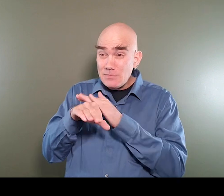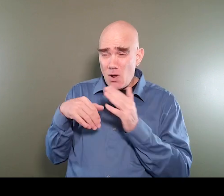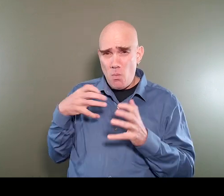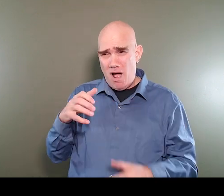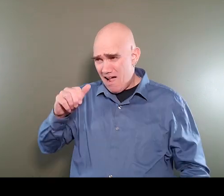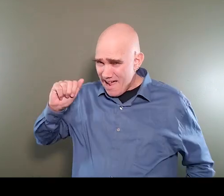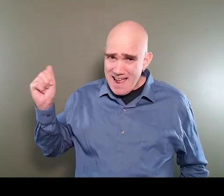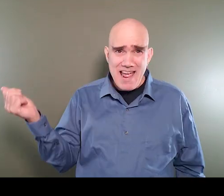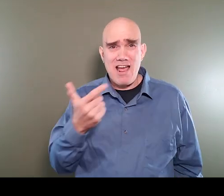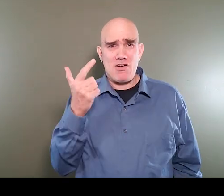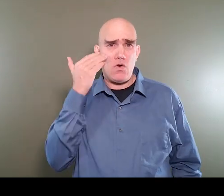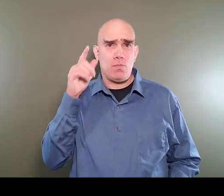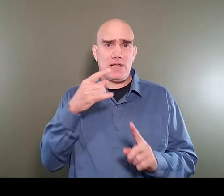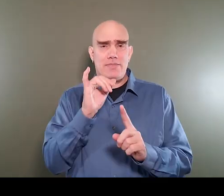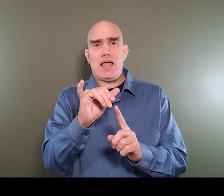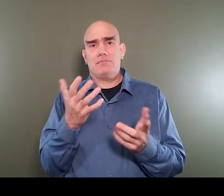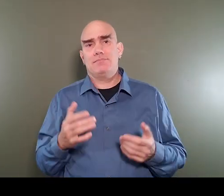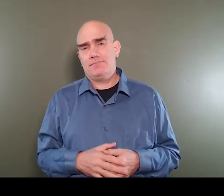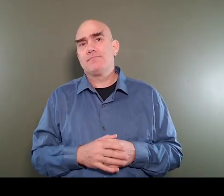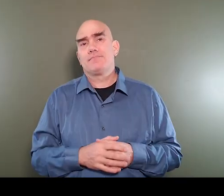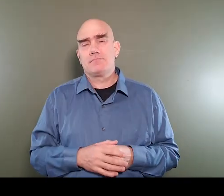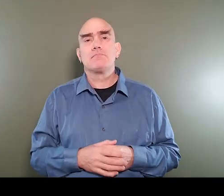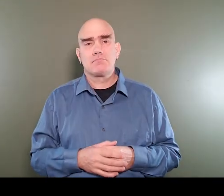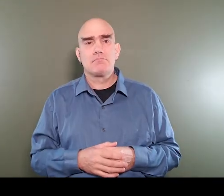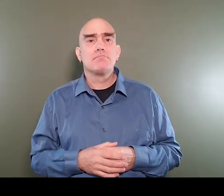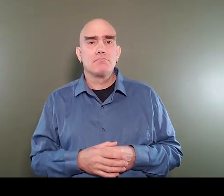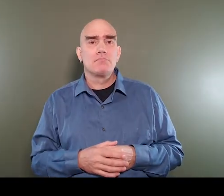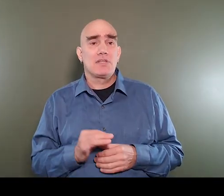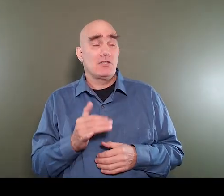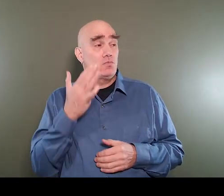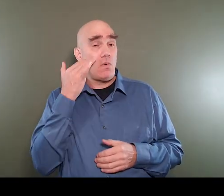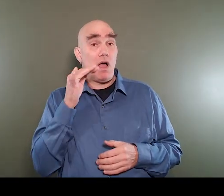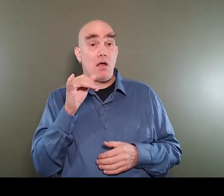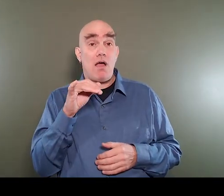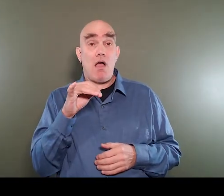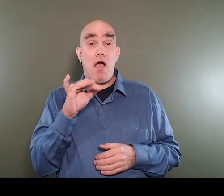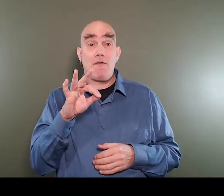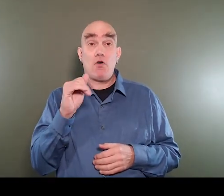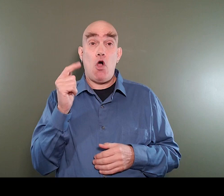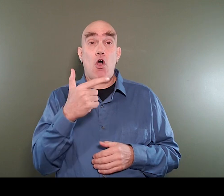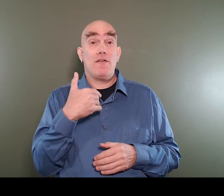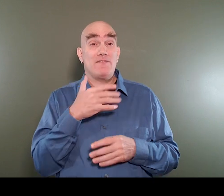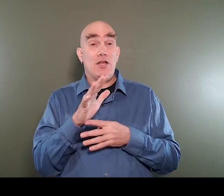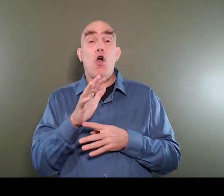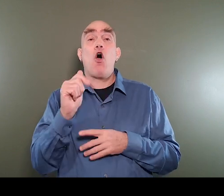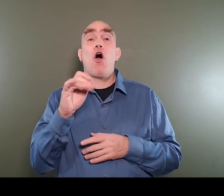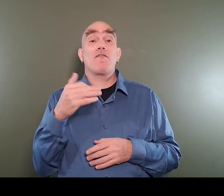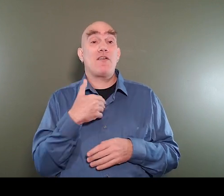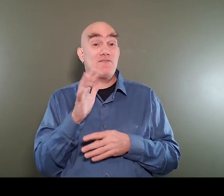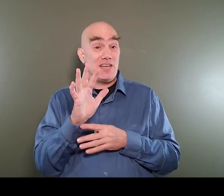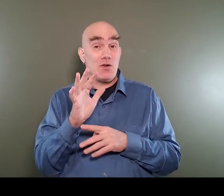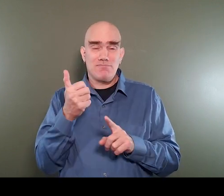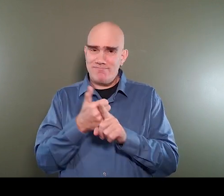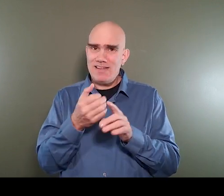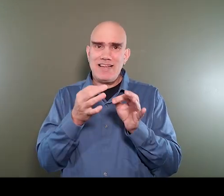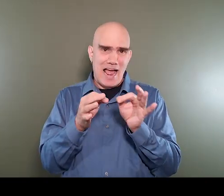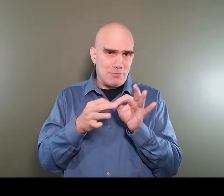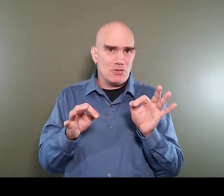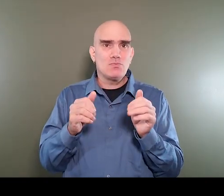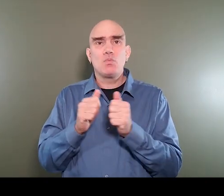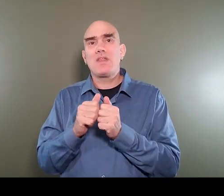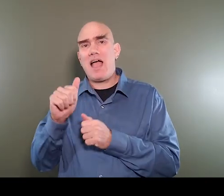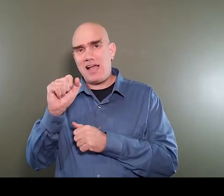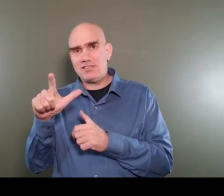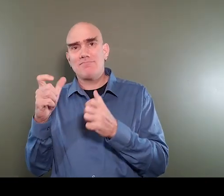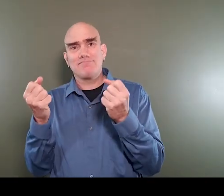find something that's accessible, I want everyone to know about it. And that's why all of our videos